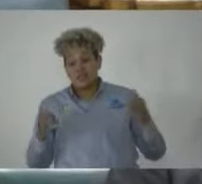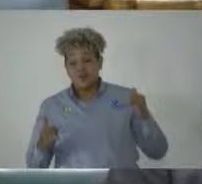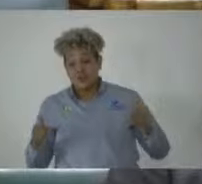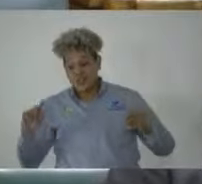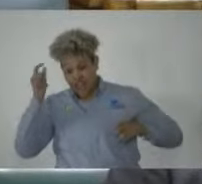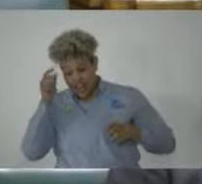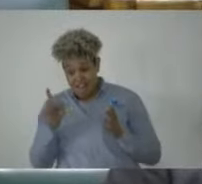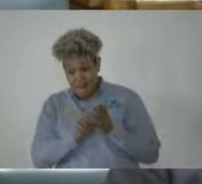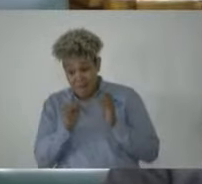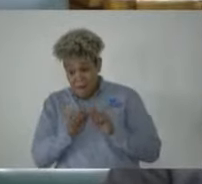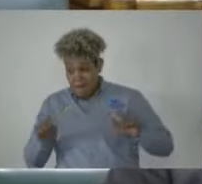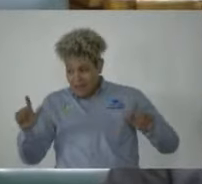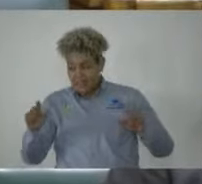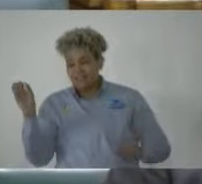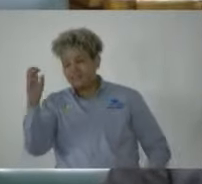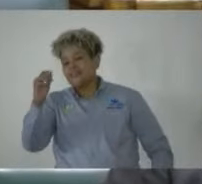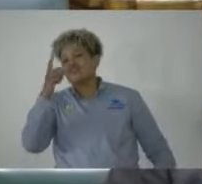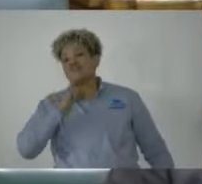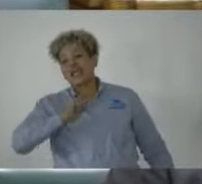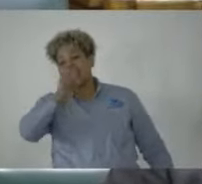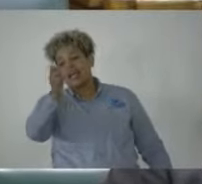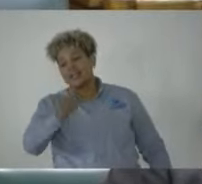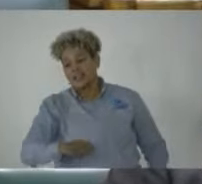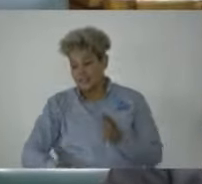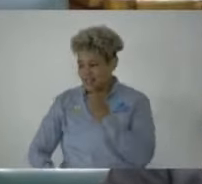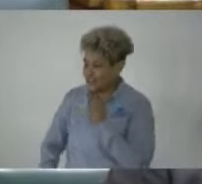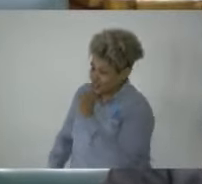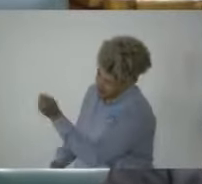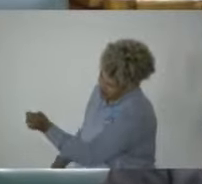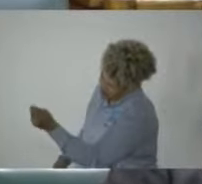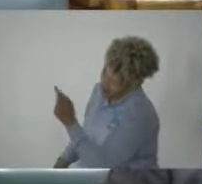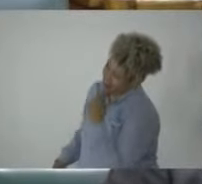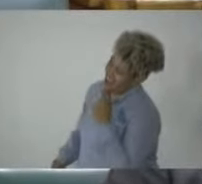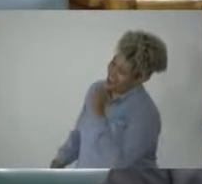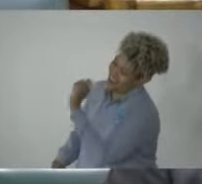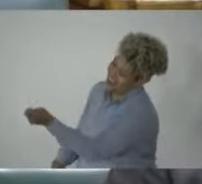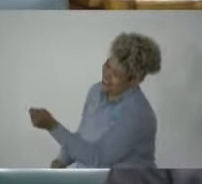government publication. So red card, red card.